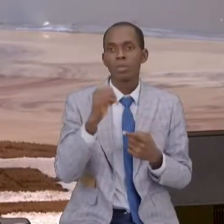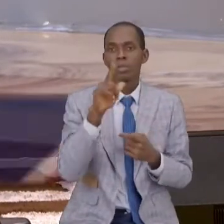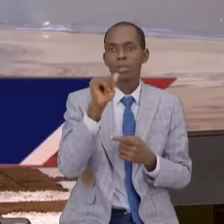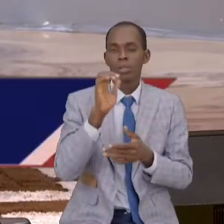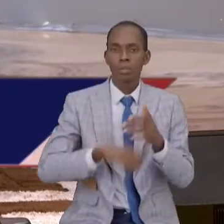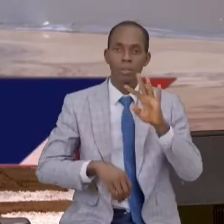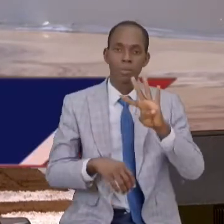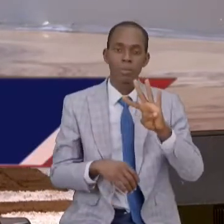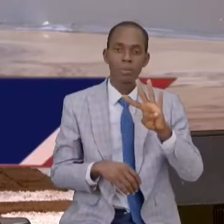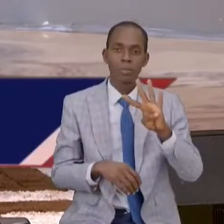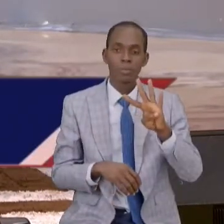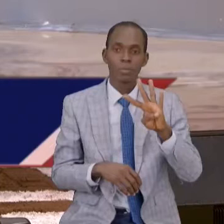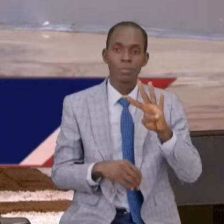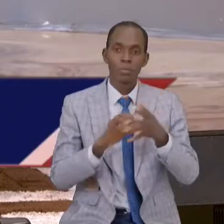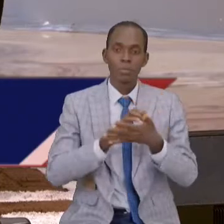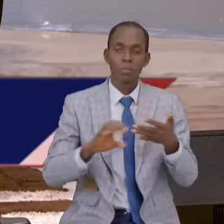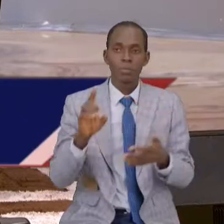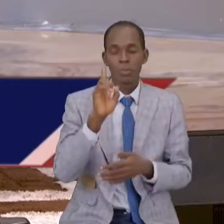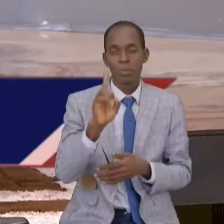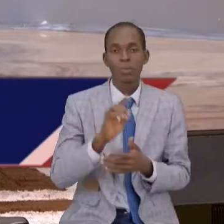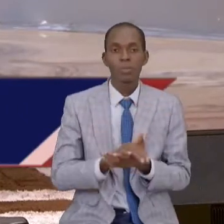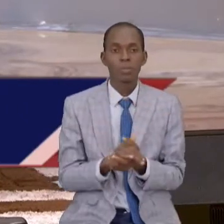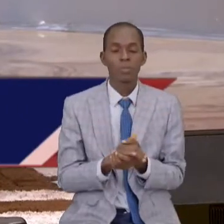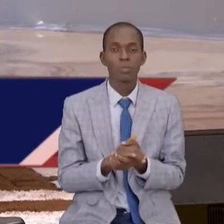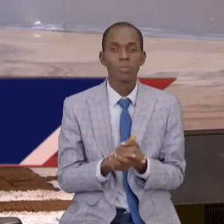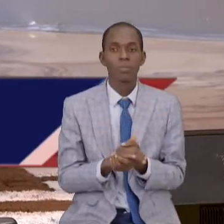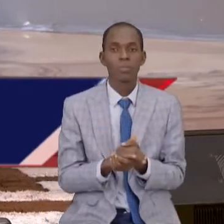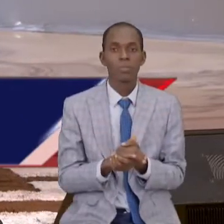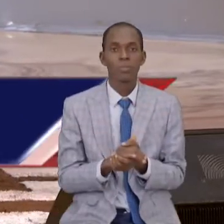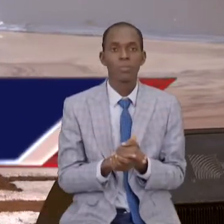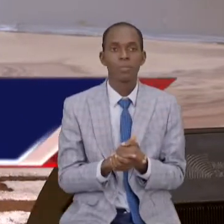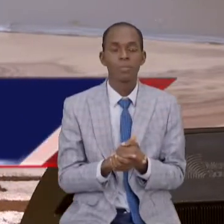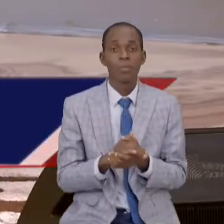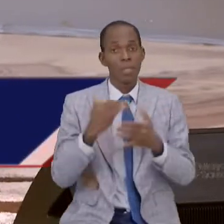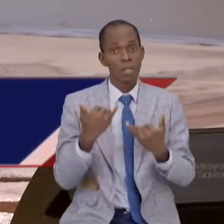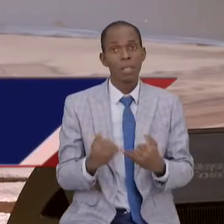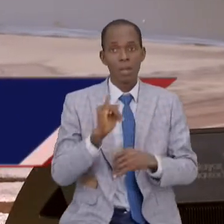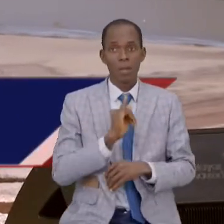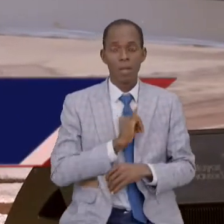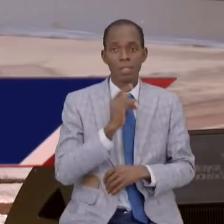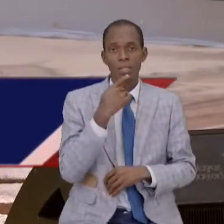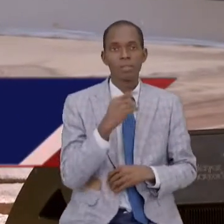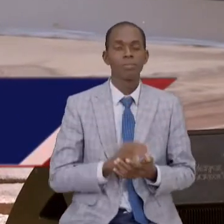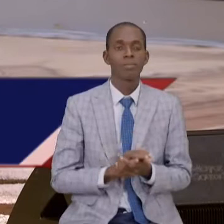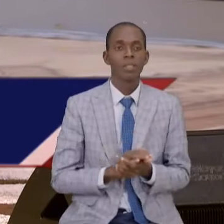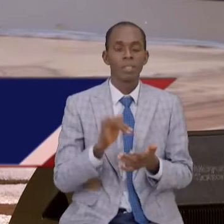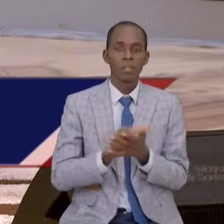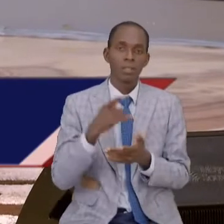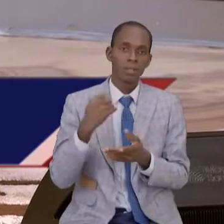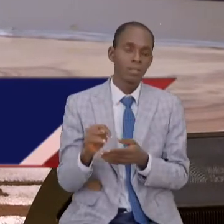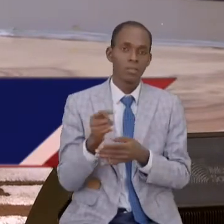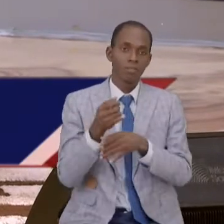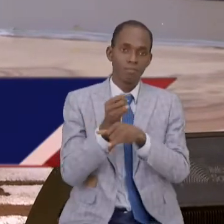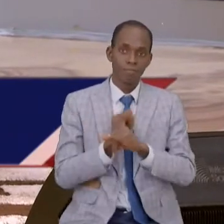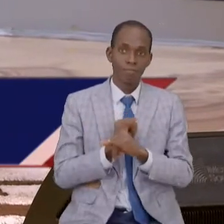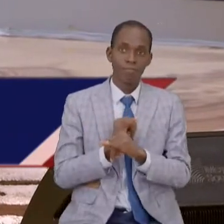4, reading from verse 1. Now I say that the heir,